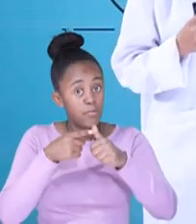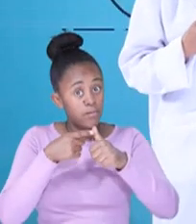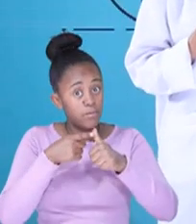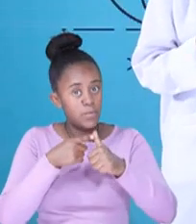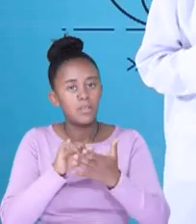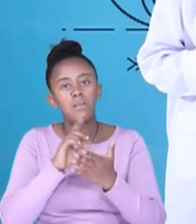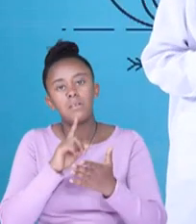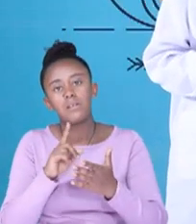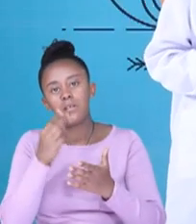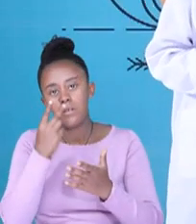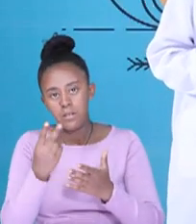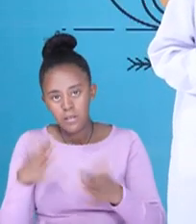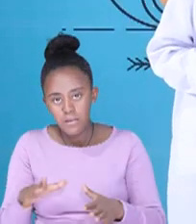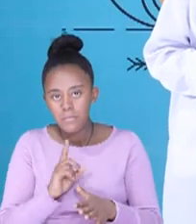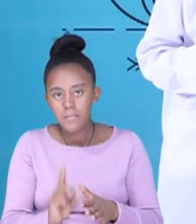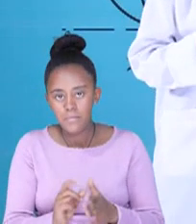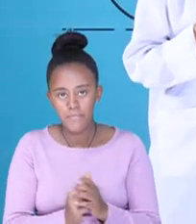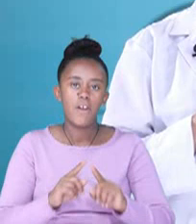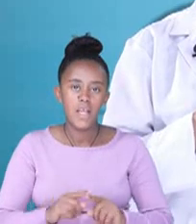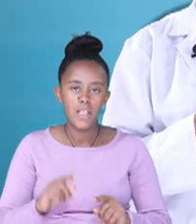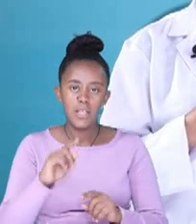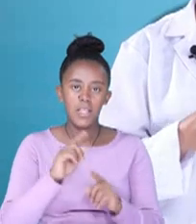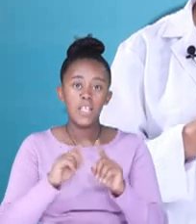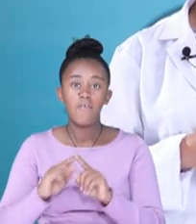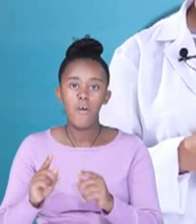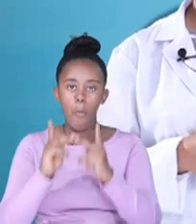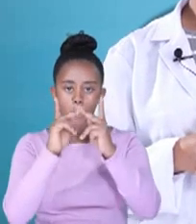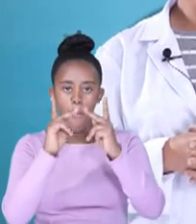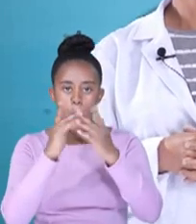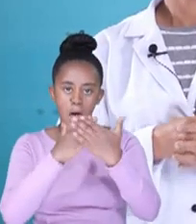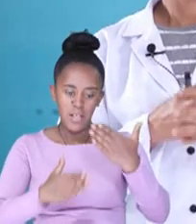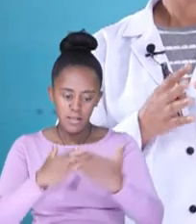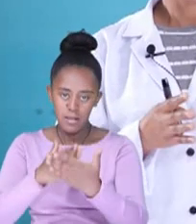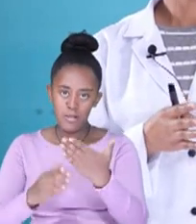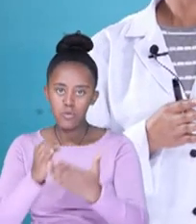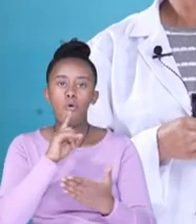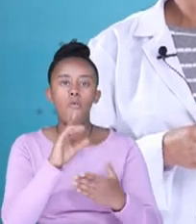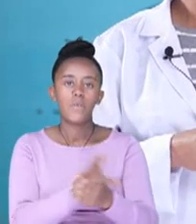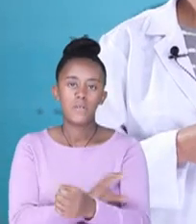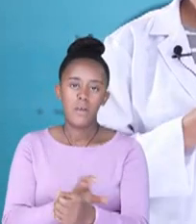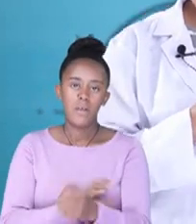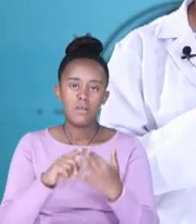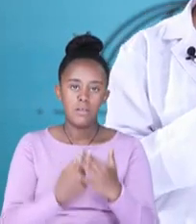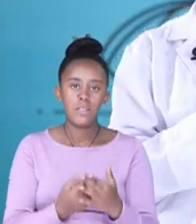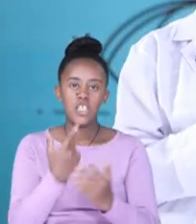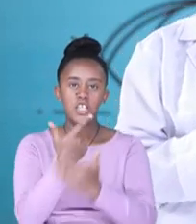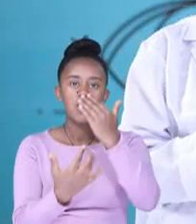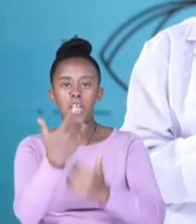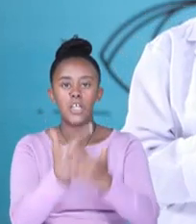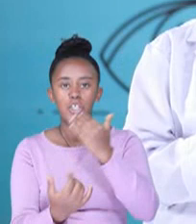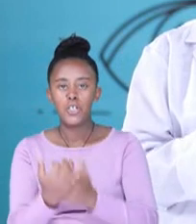part that we have seen in this period is different parts of cell. We start discussion from